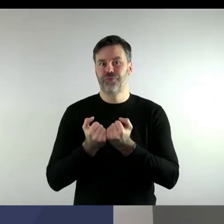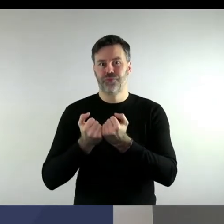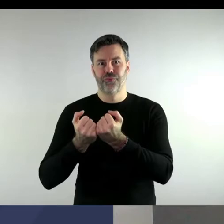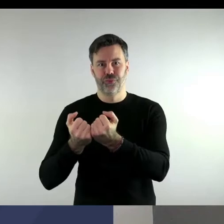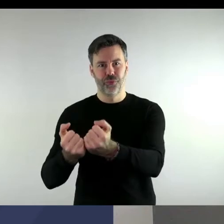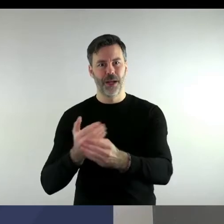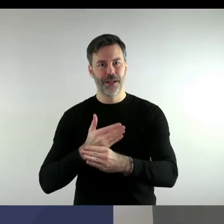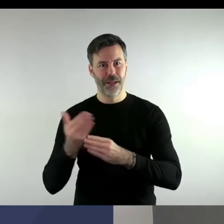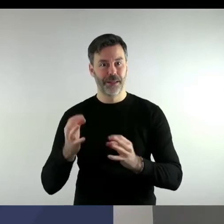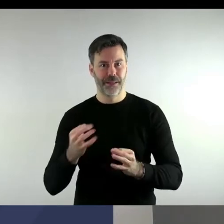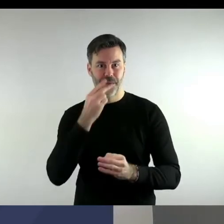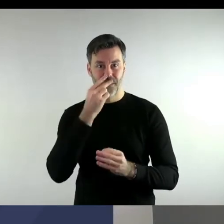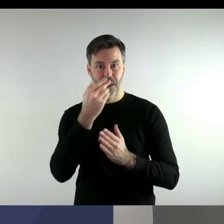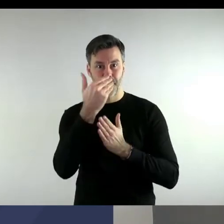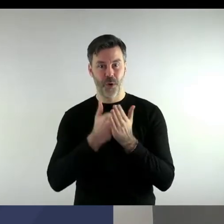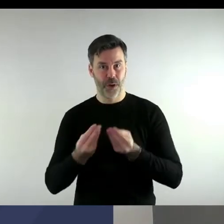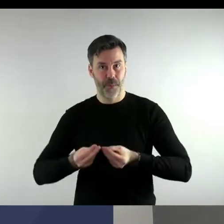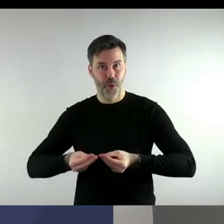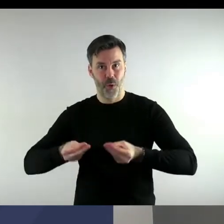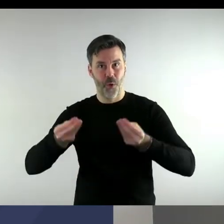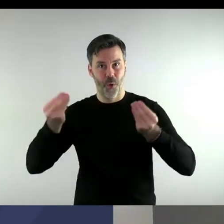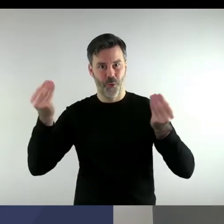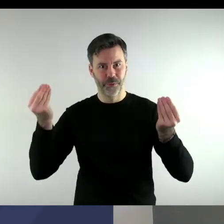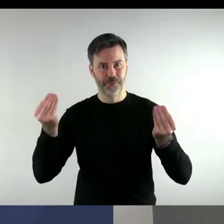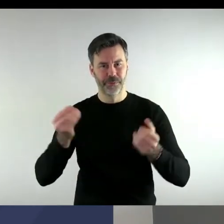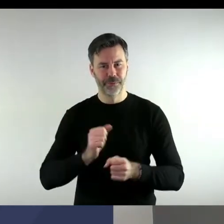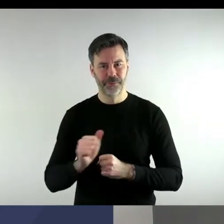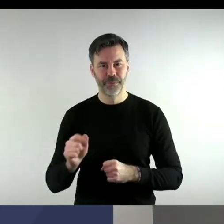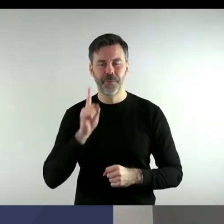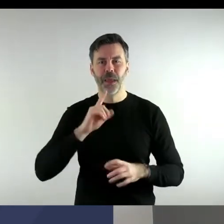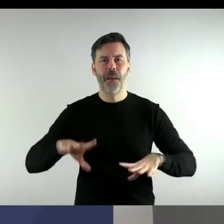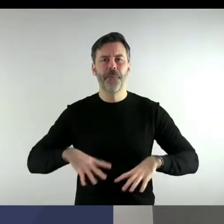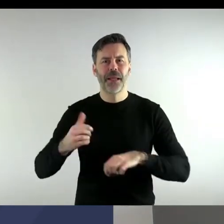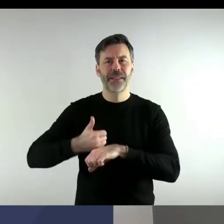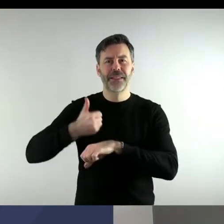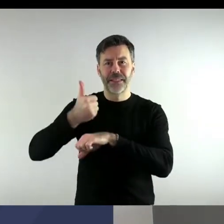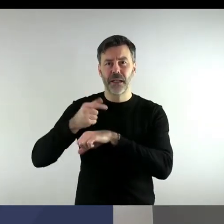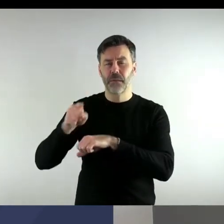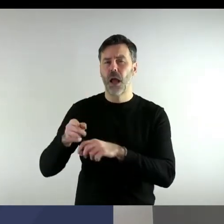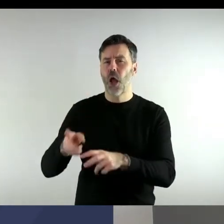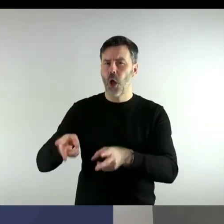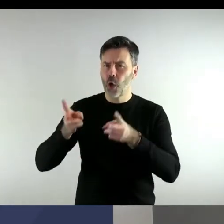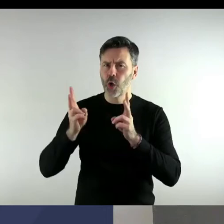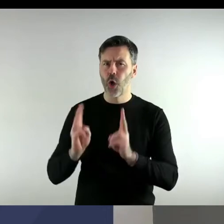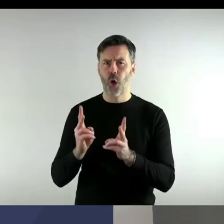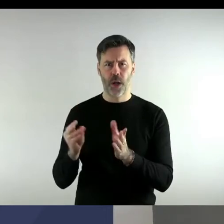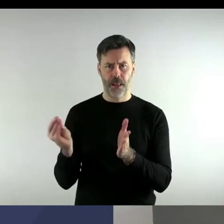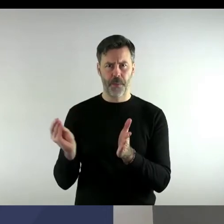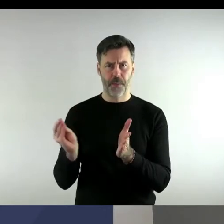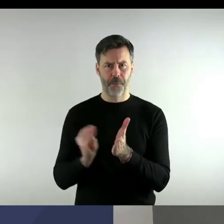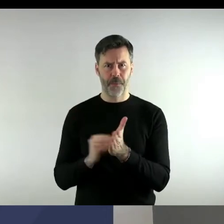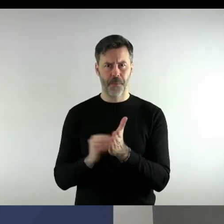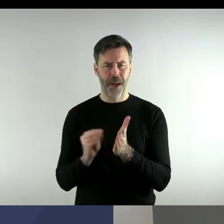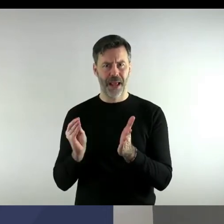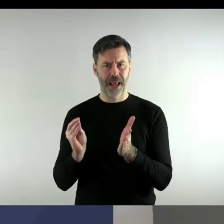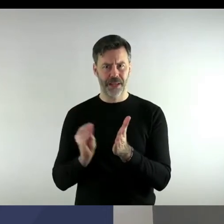inspired many years ago are still in place, are developed. And what we want to recommend to you especially is this